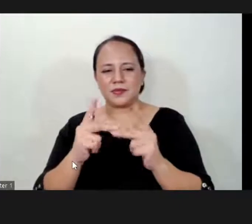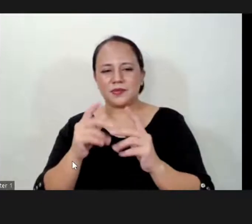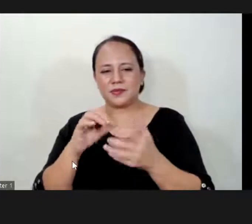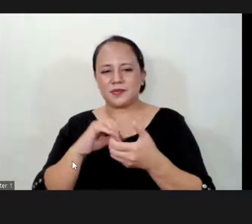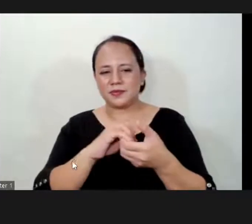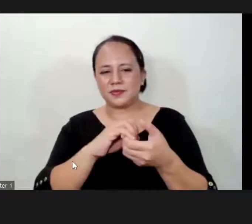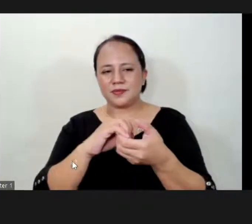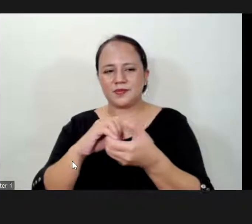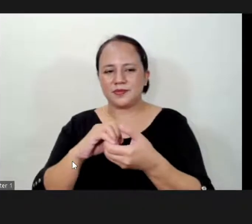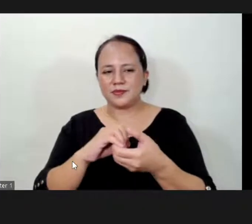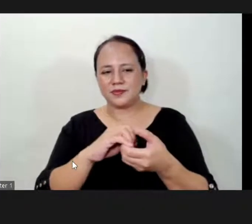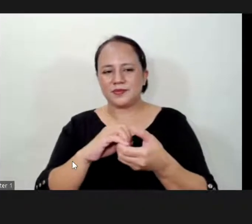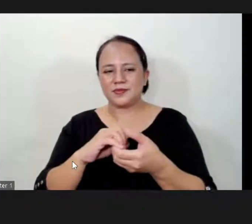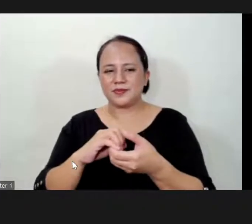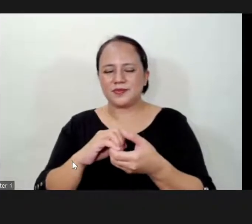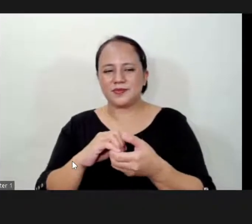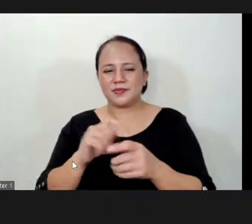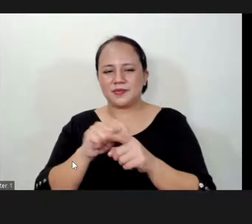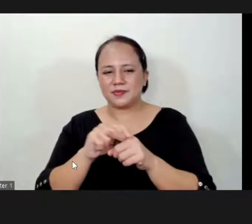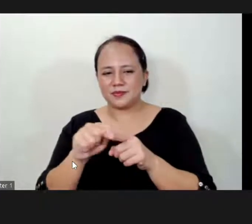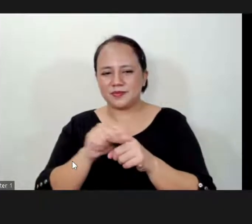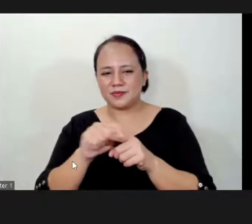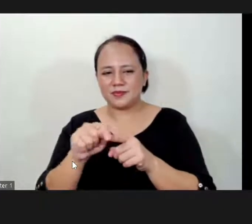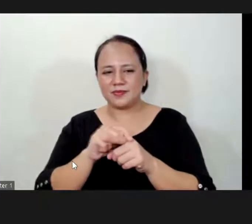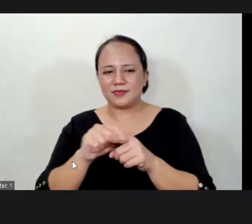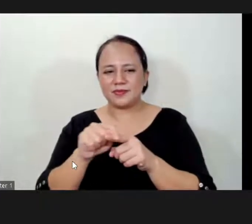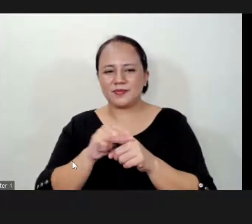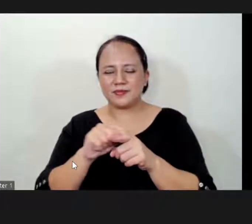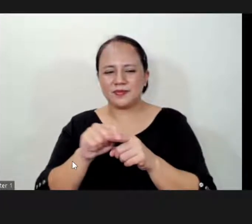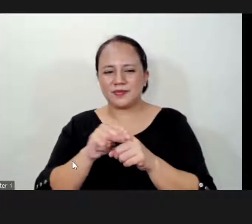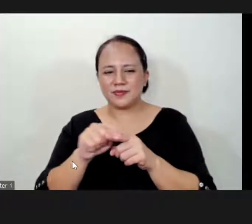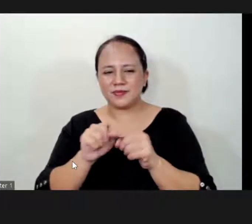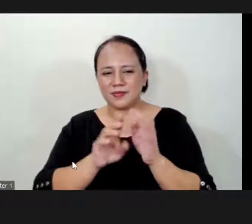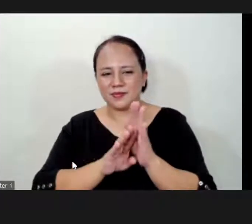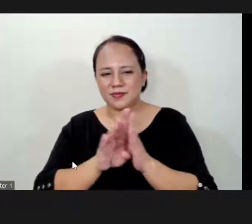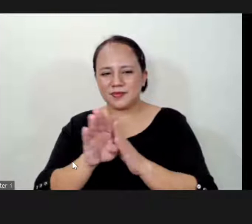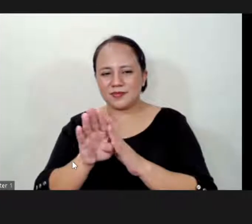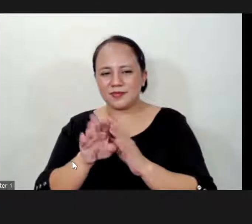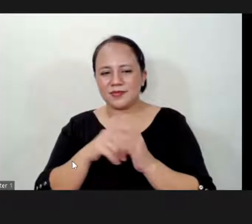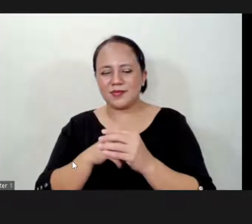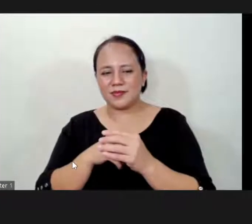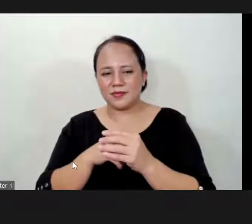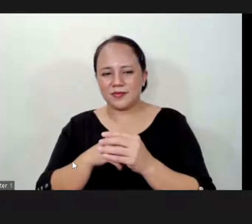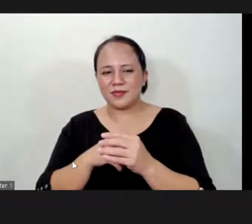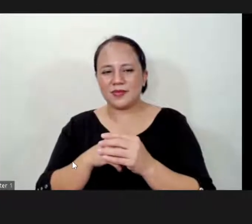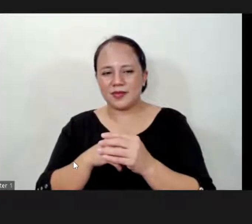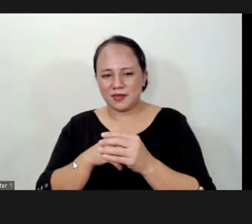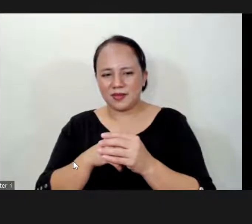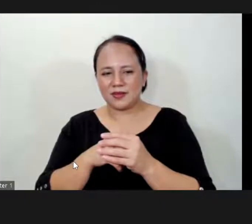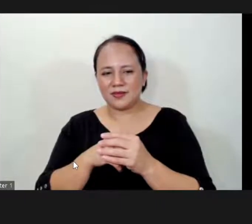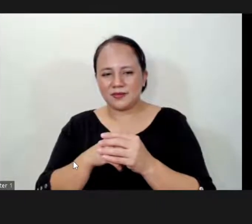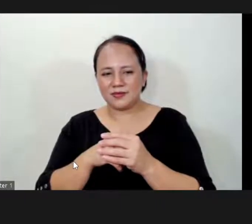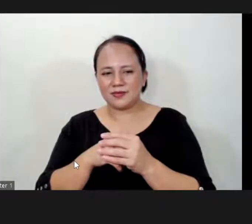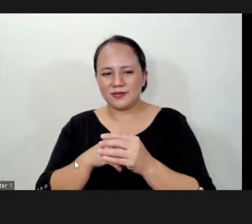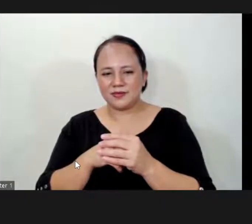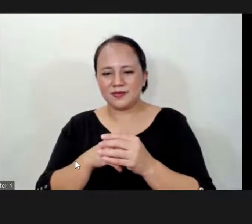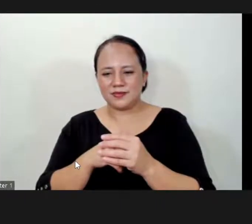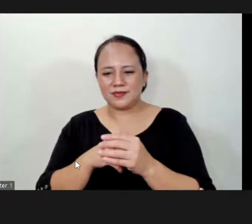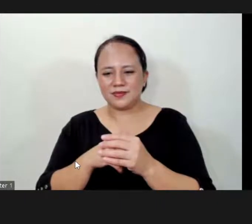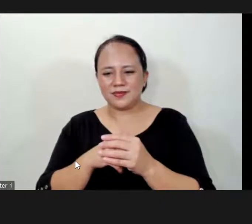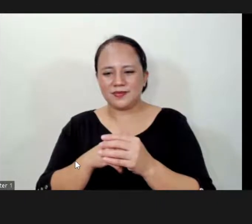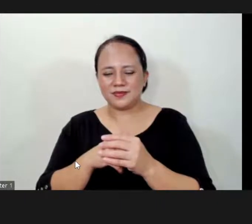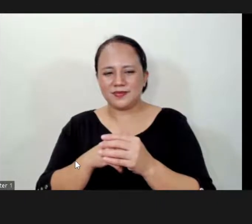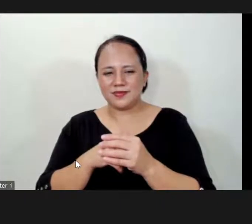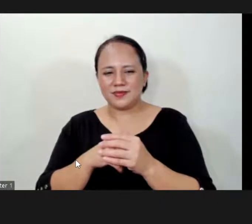collaboration, capacity development, and of course, this leading to